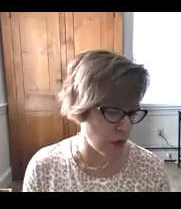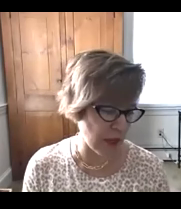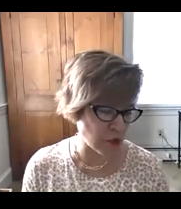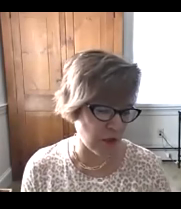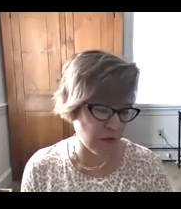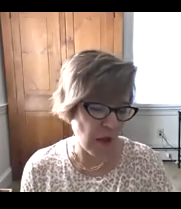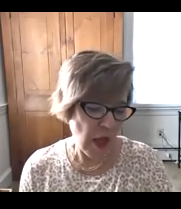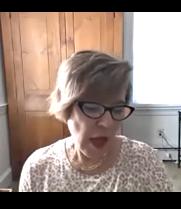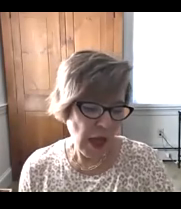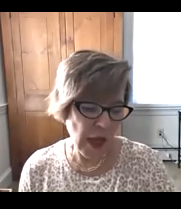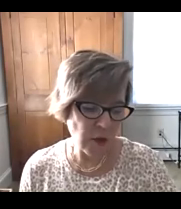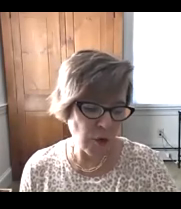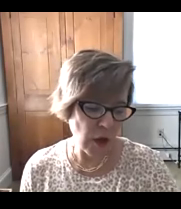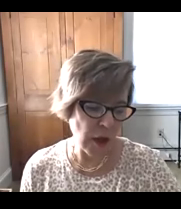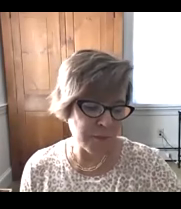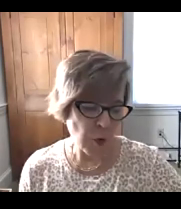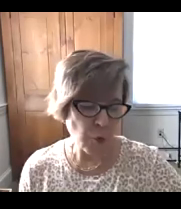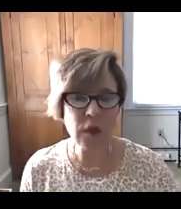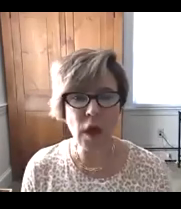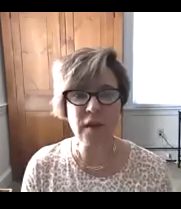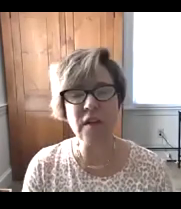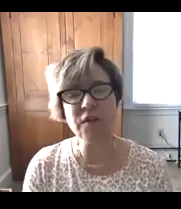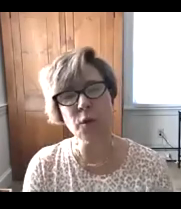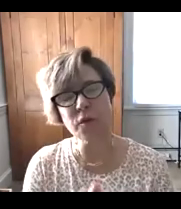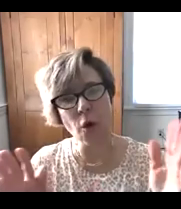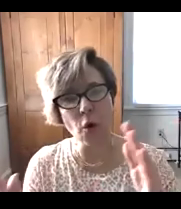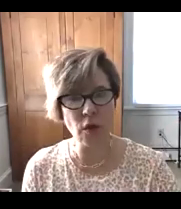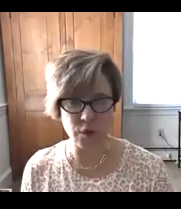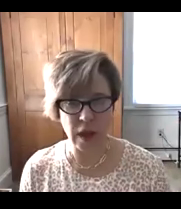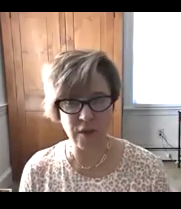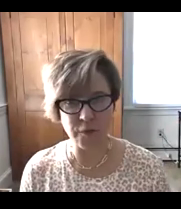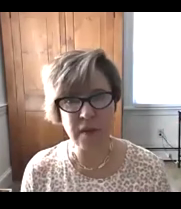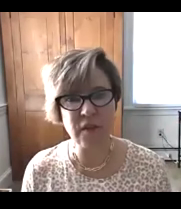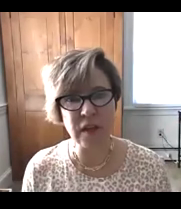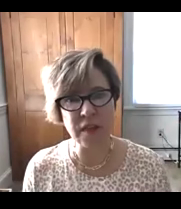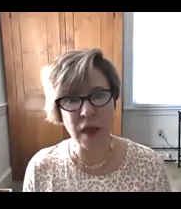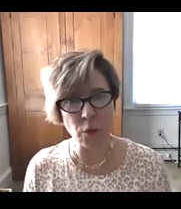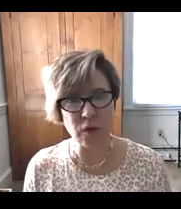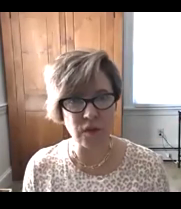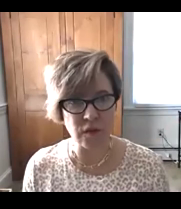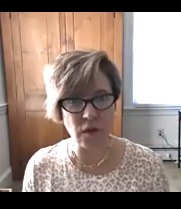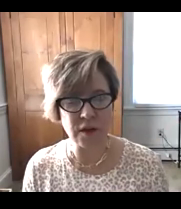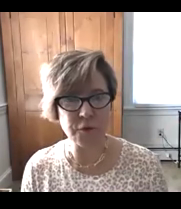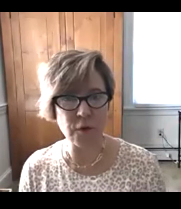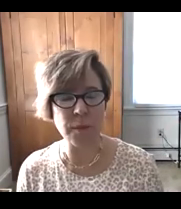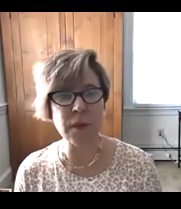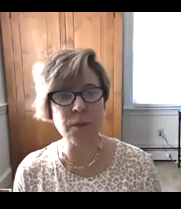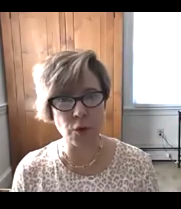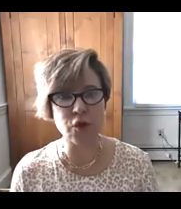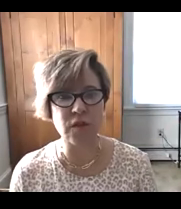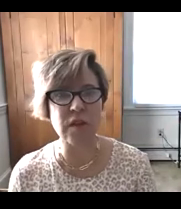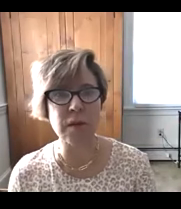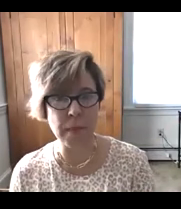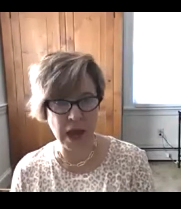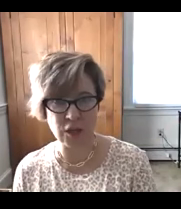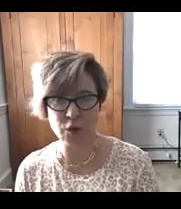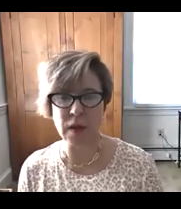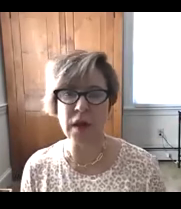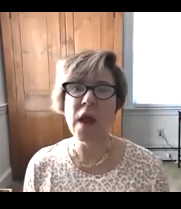special collections, and realized that there was a whole other half missing, and that was the side from